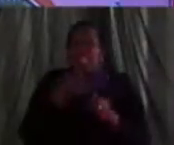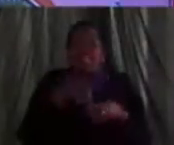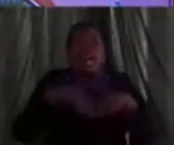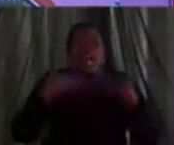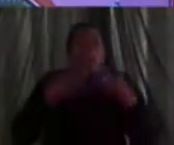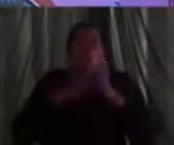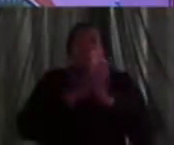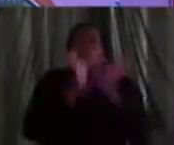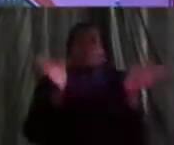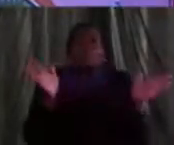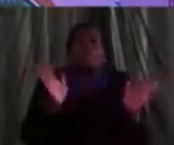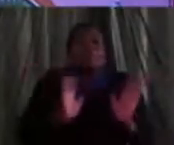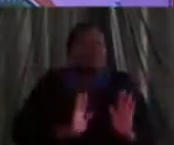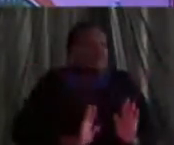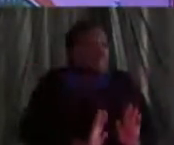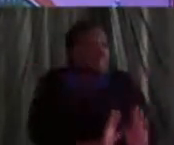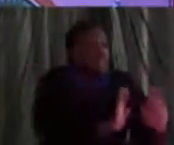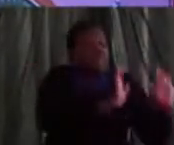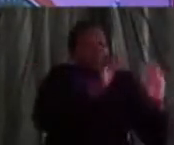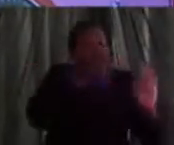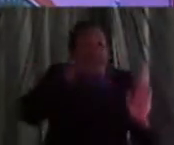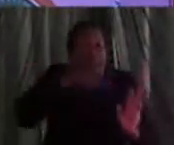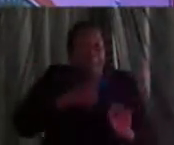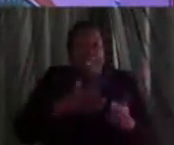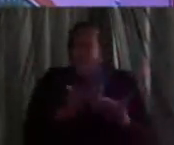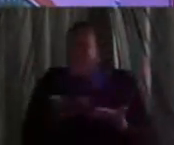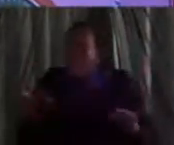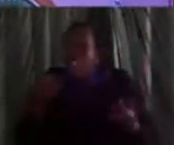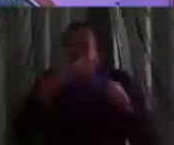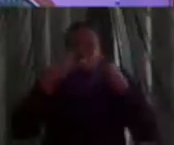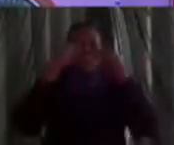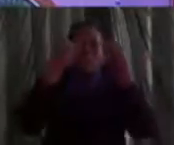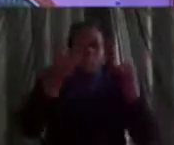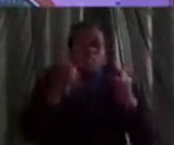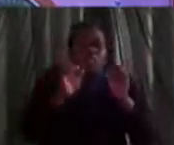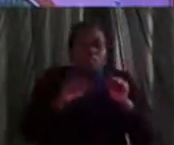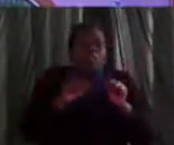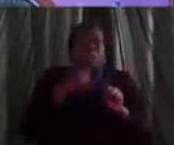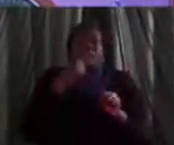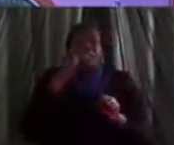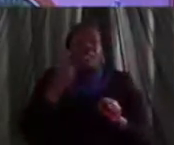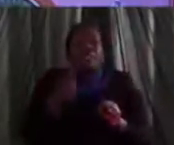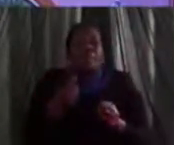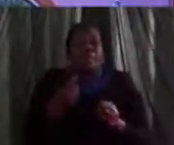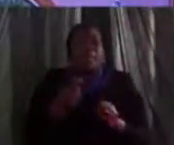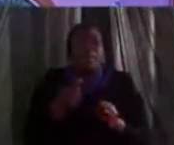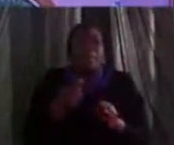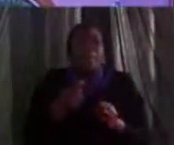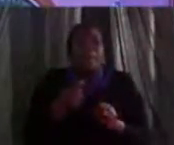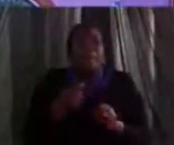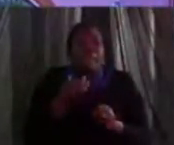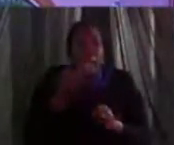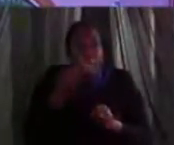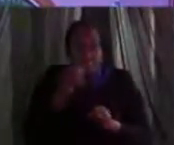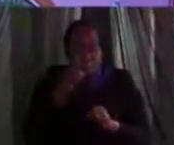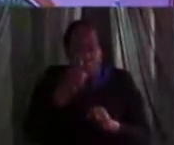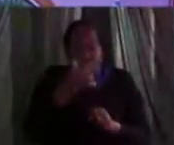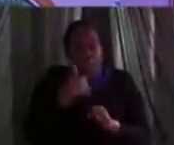leave it entirely to them to give any information that you may ask, etc., etc. If you